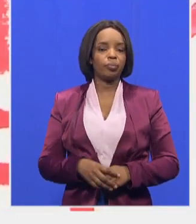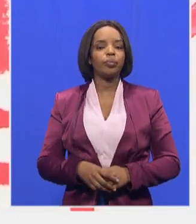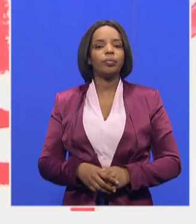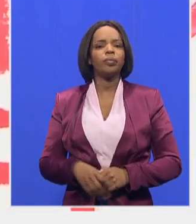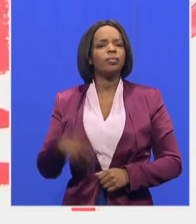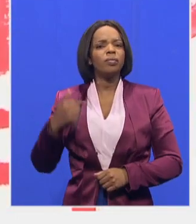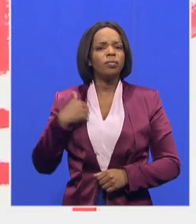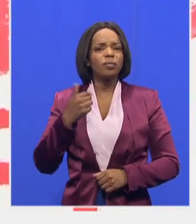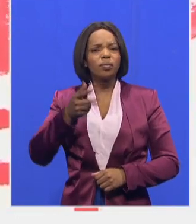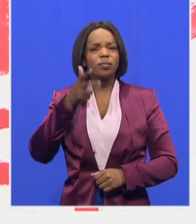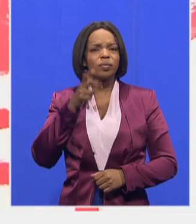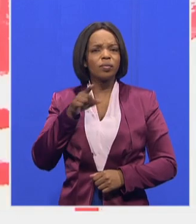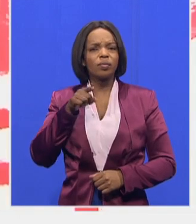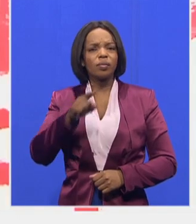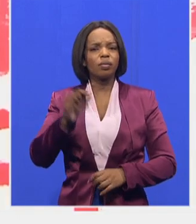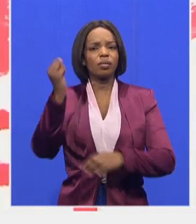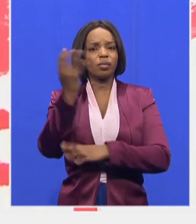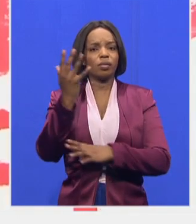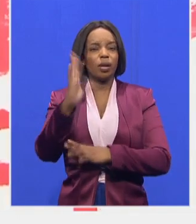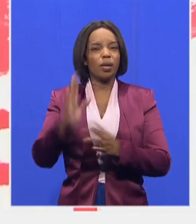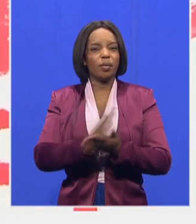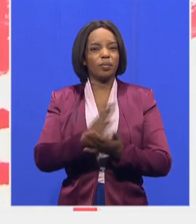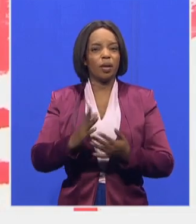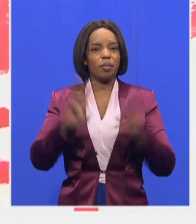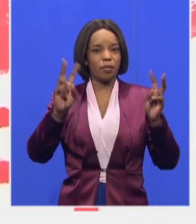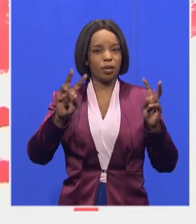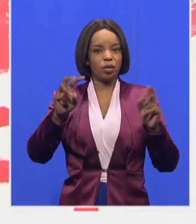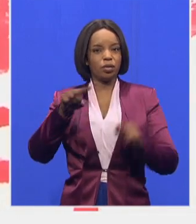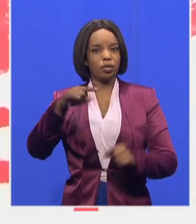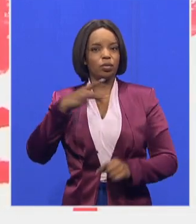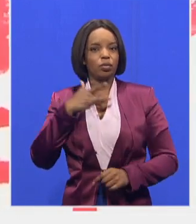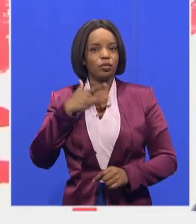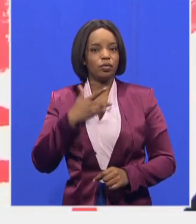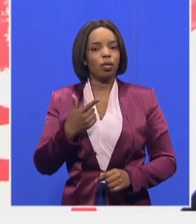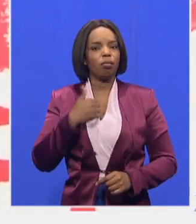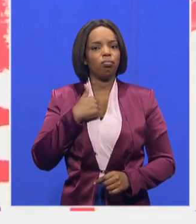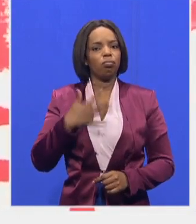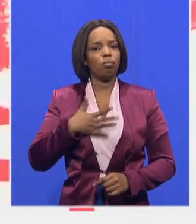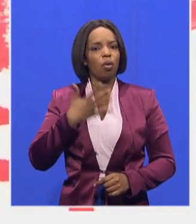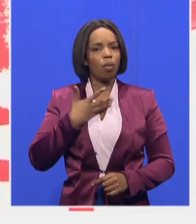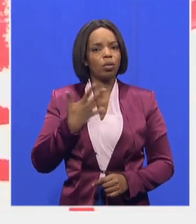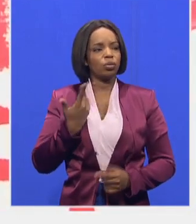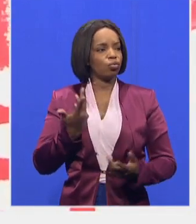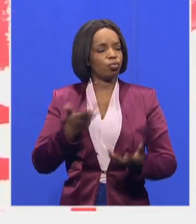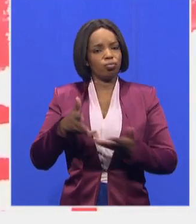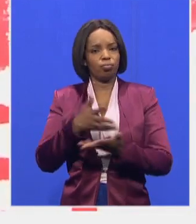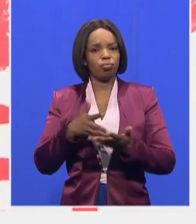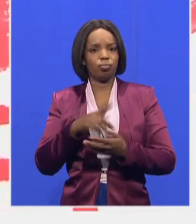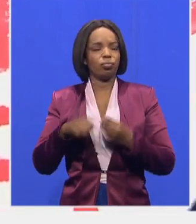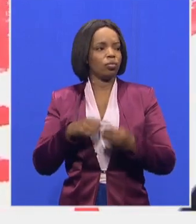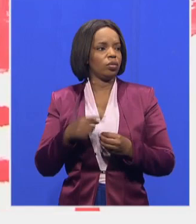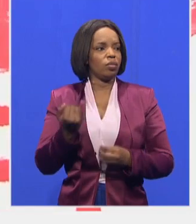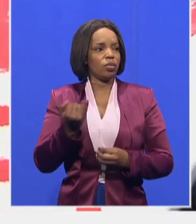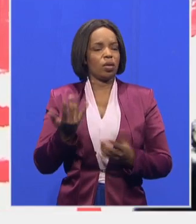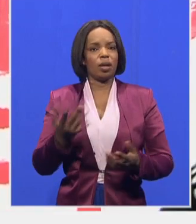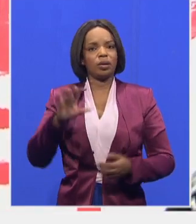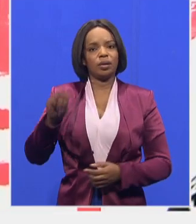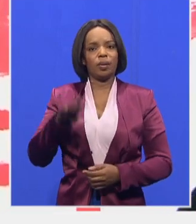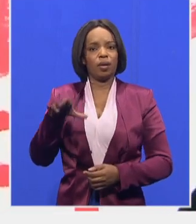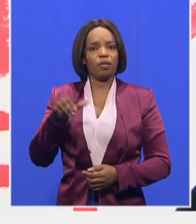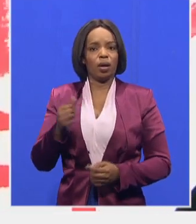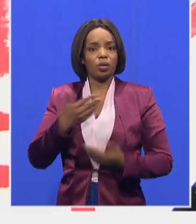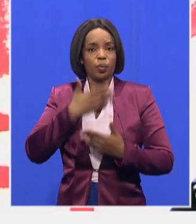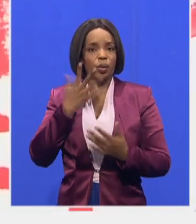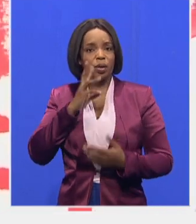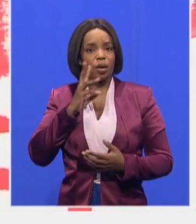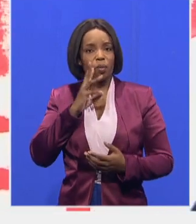What are some of the key issues you're going to address? You've highlighted that while South Africans are without water, these homes have an